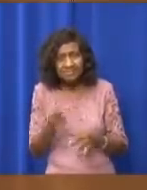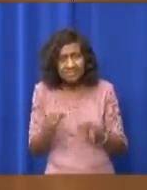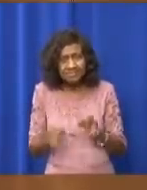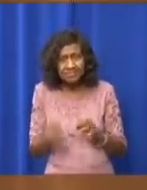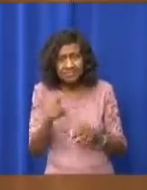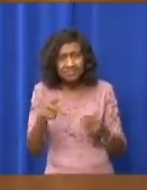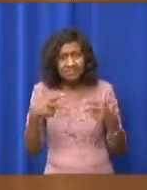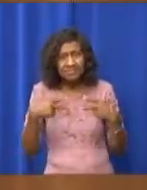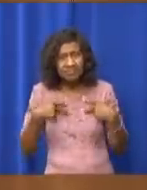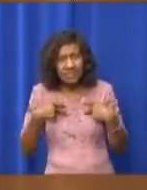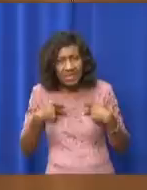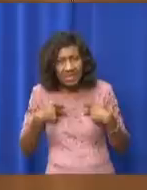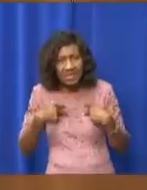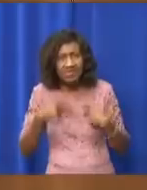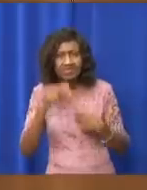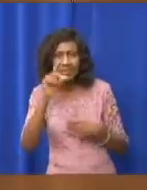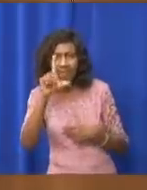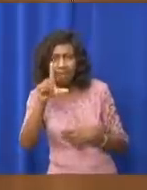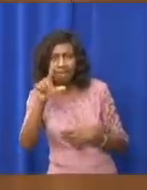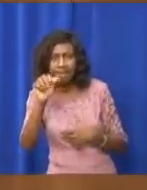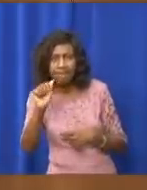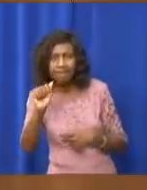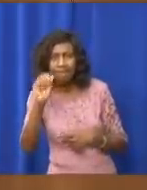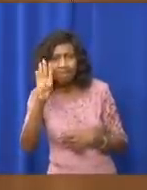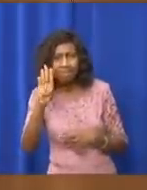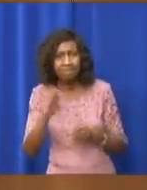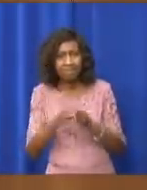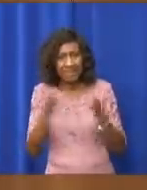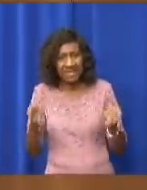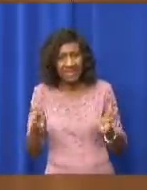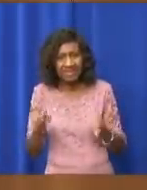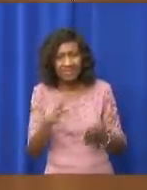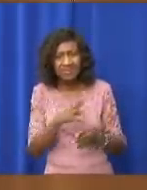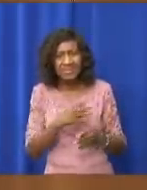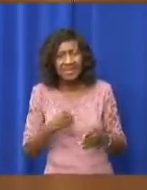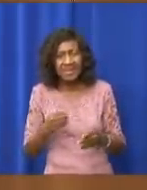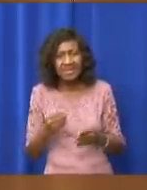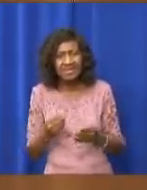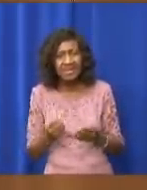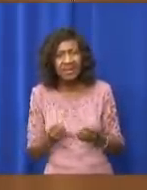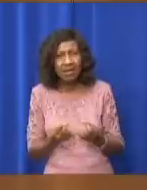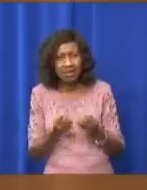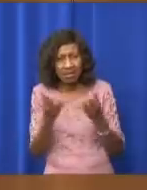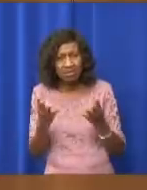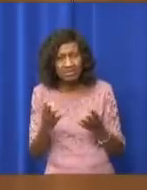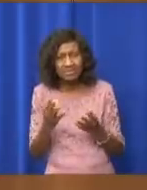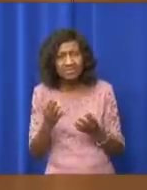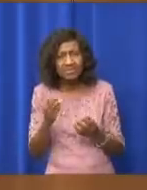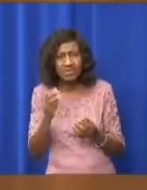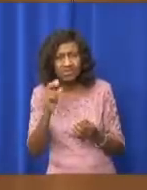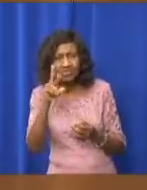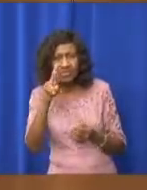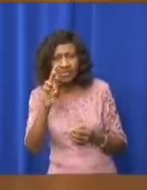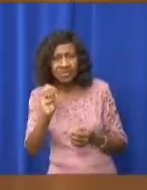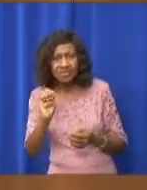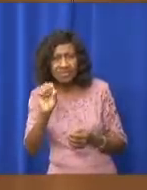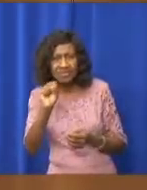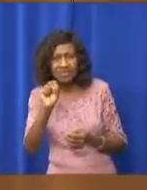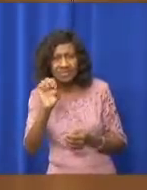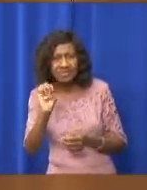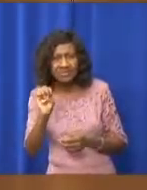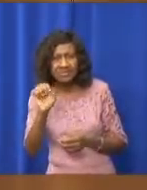big country with a lot of resources and a large research portfolio, you may actually bank serum to look at